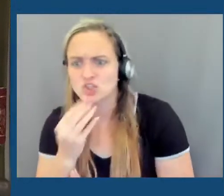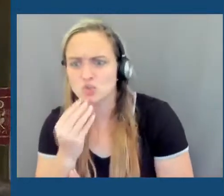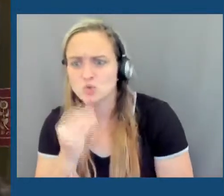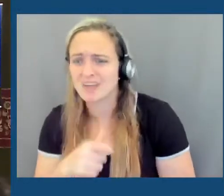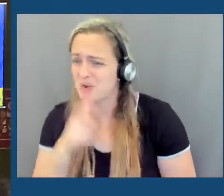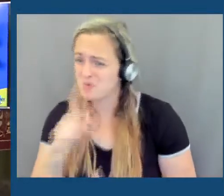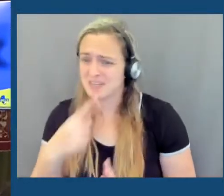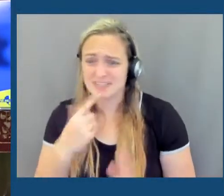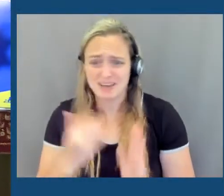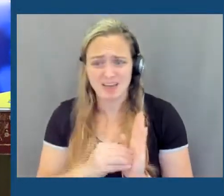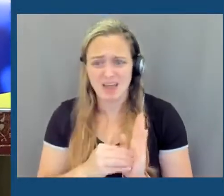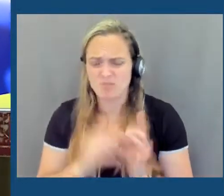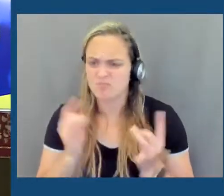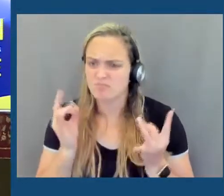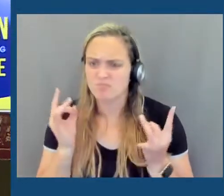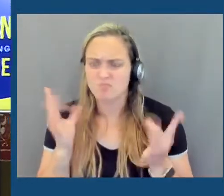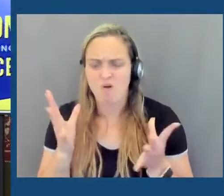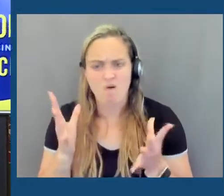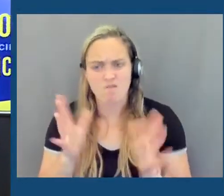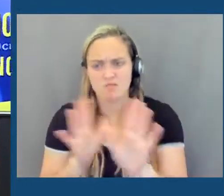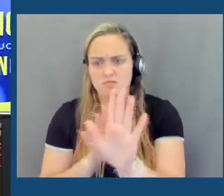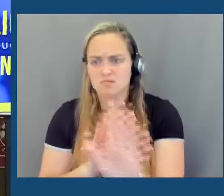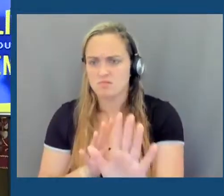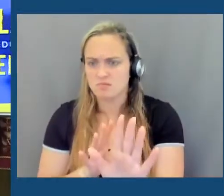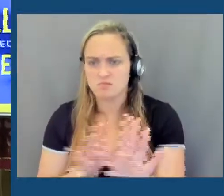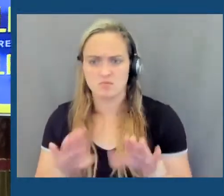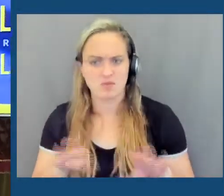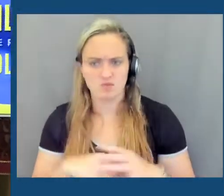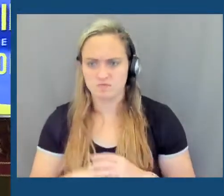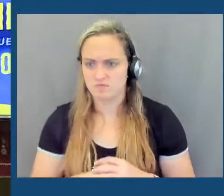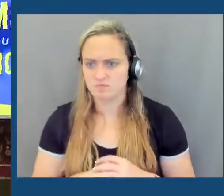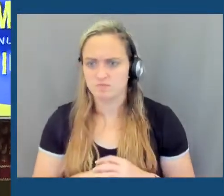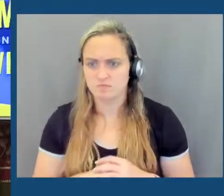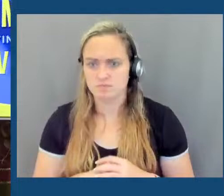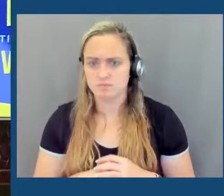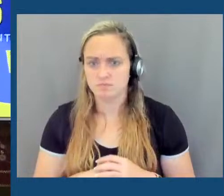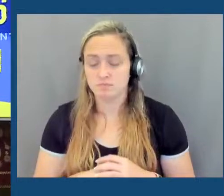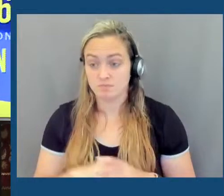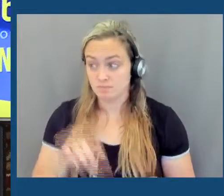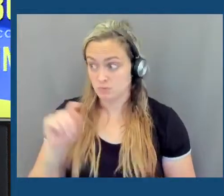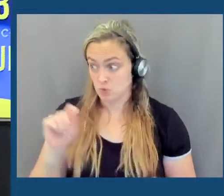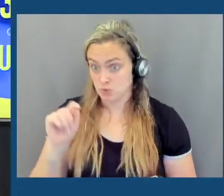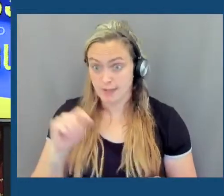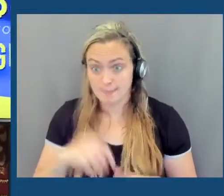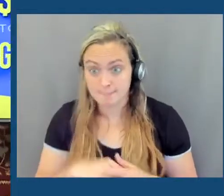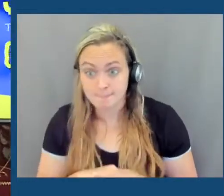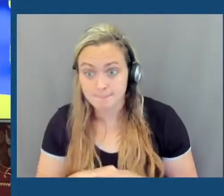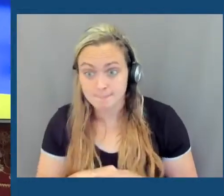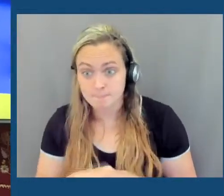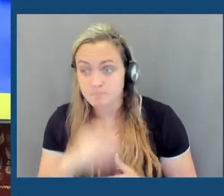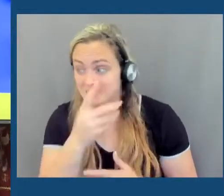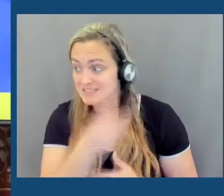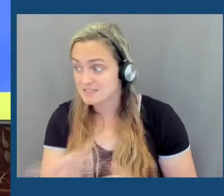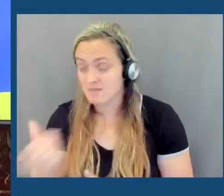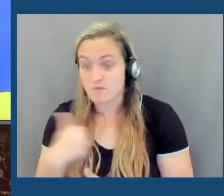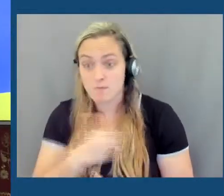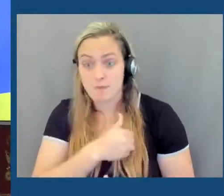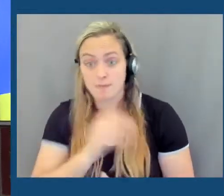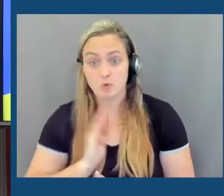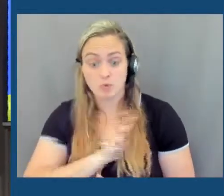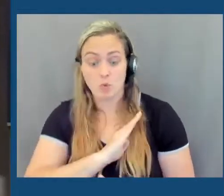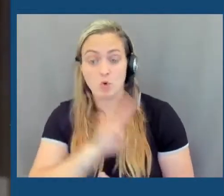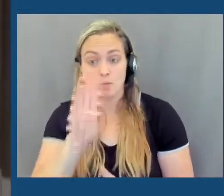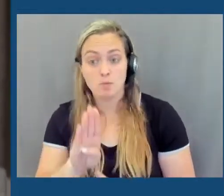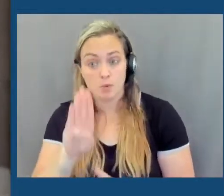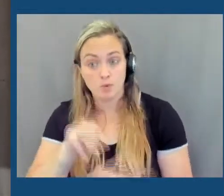this is vile and disgusting behavior. Then on Tuesday, several members of the board of the Brooklyn